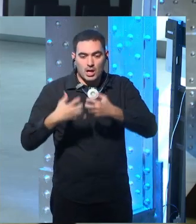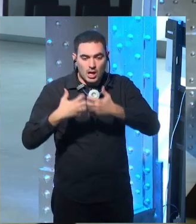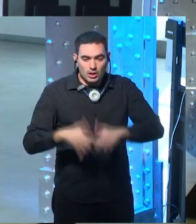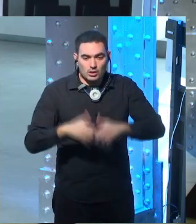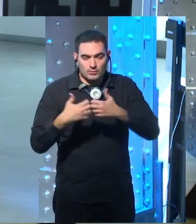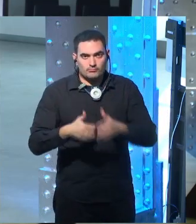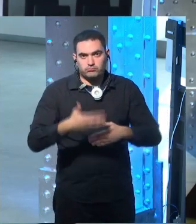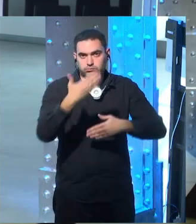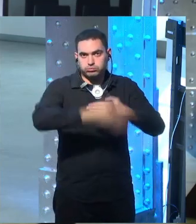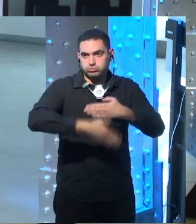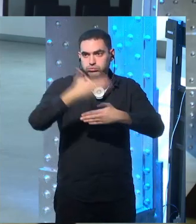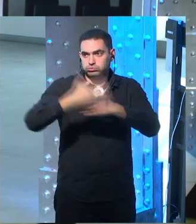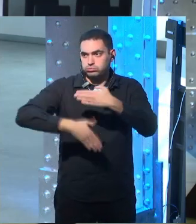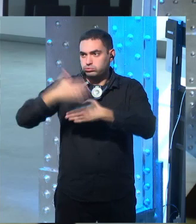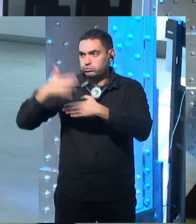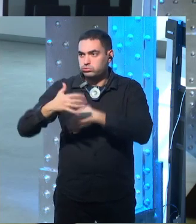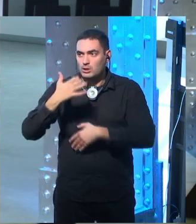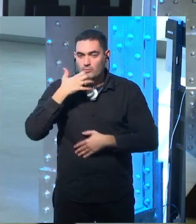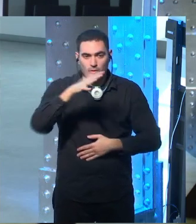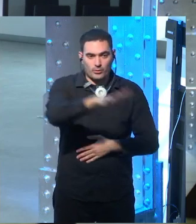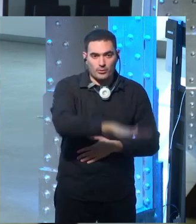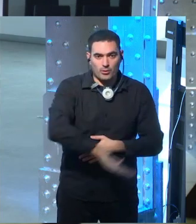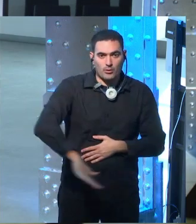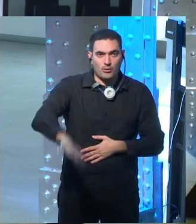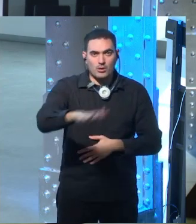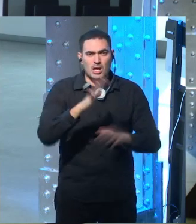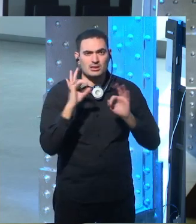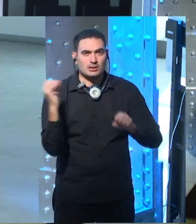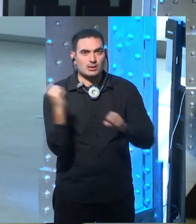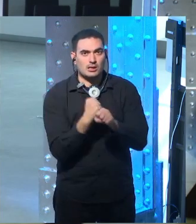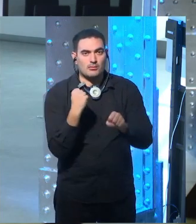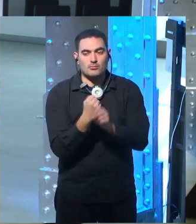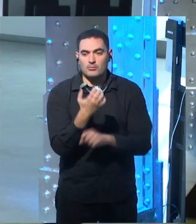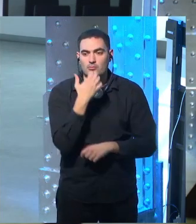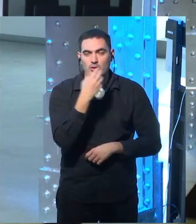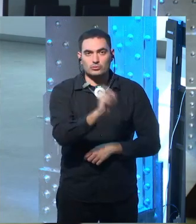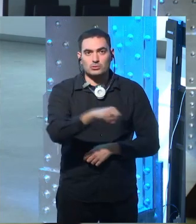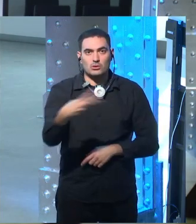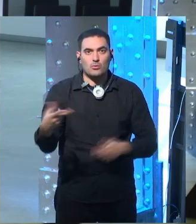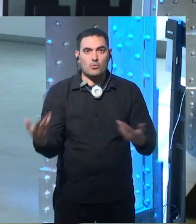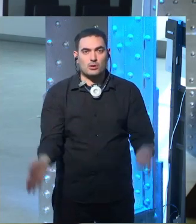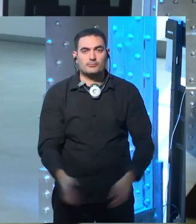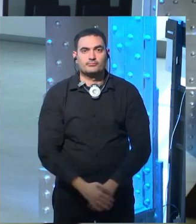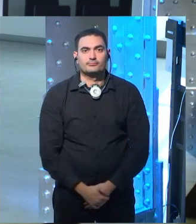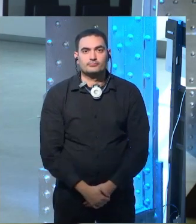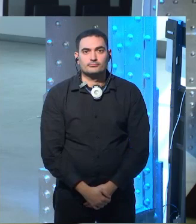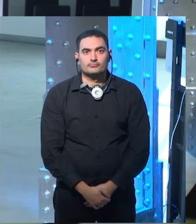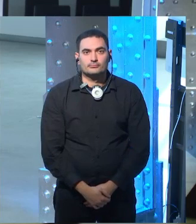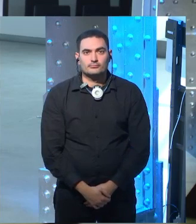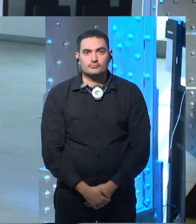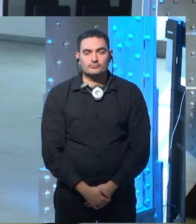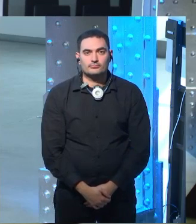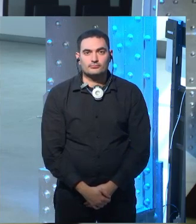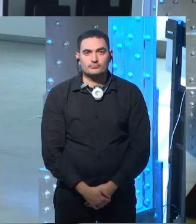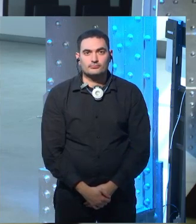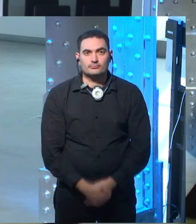the workplace. And as a result of that, we're not sort of just at risk of losing a few